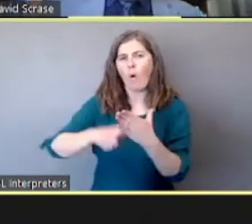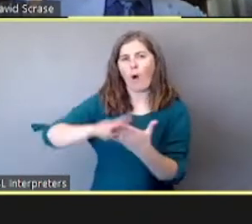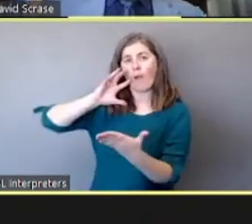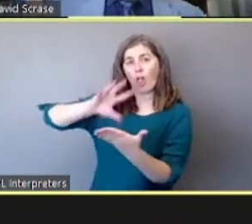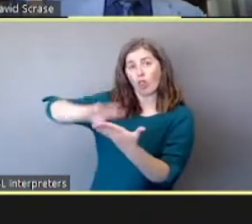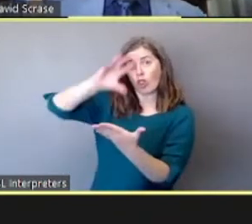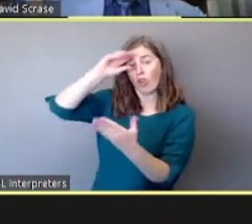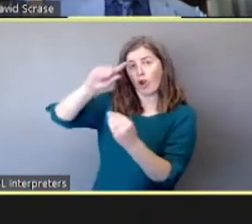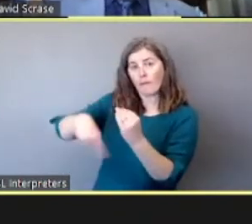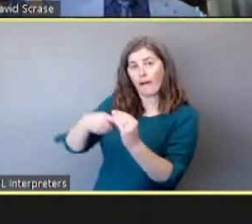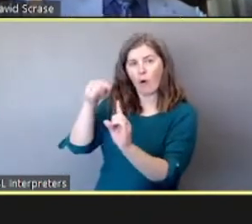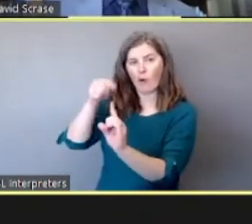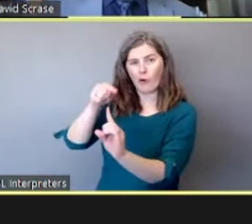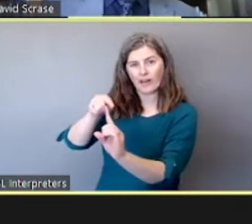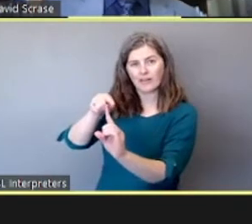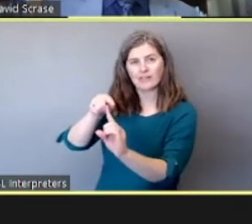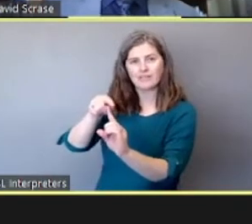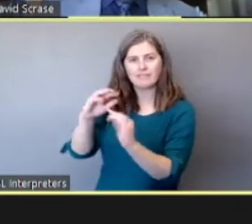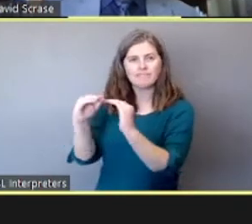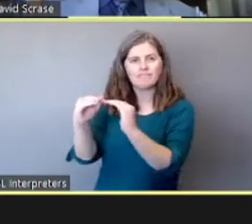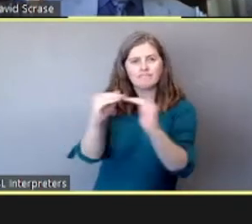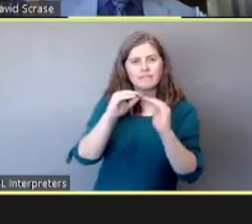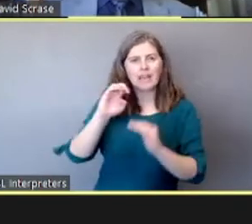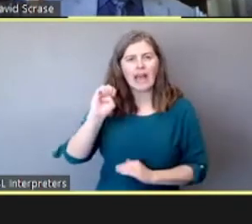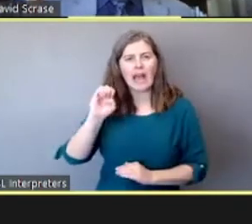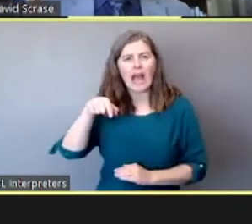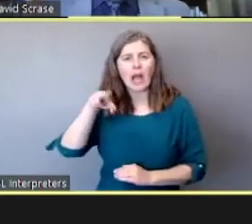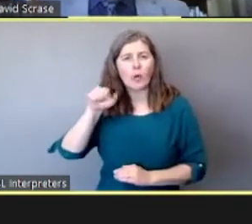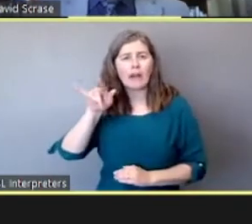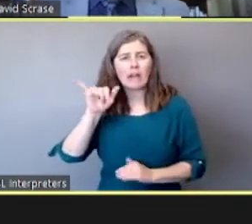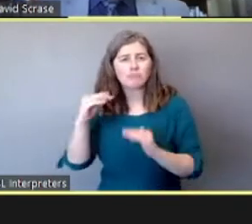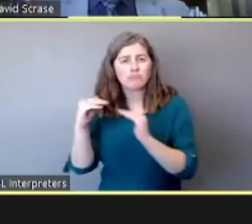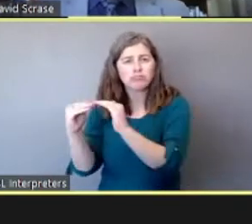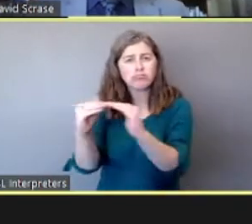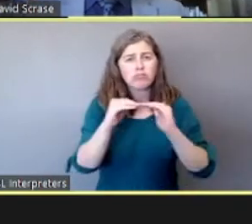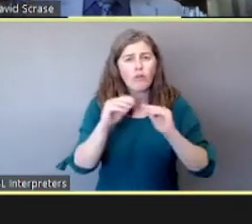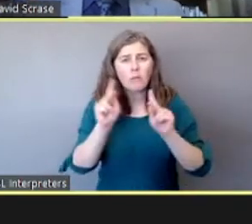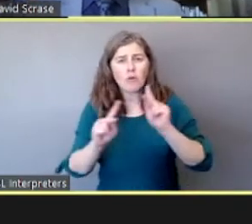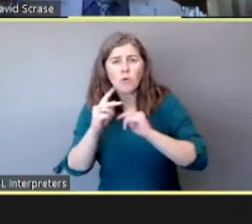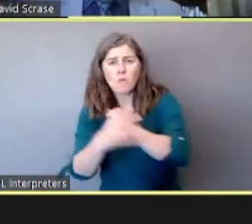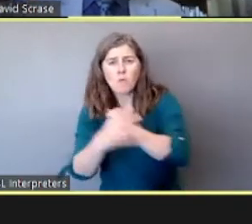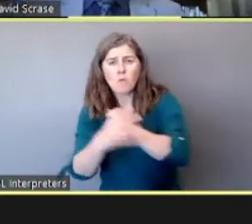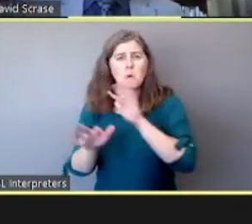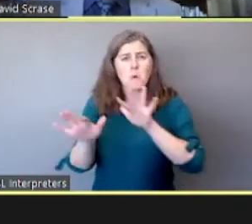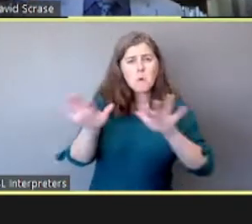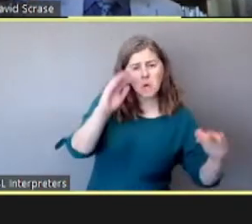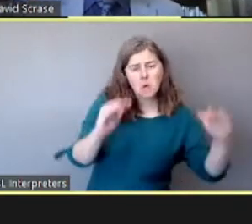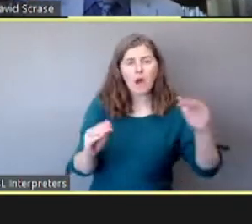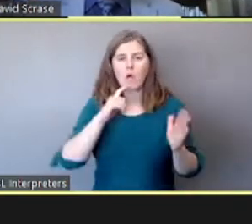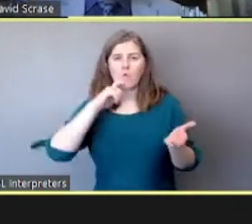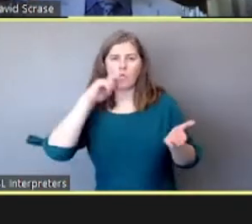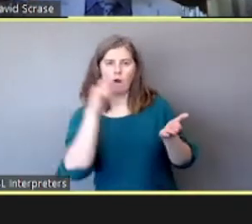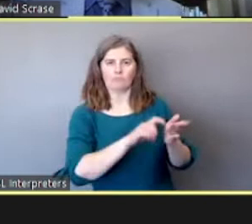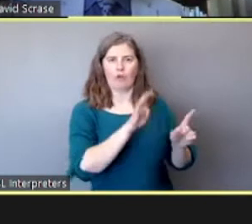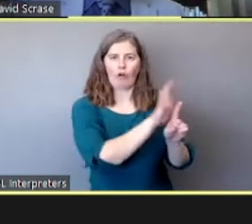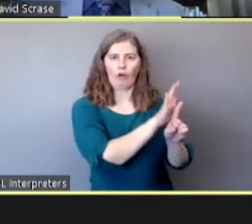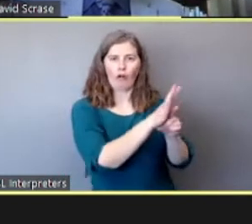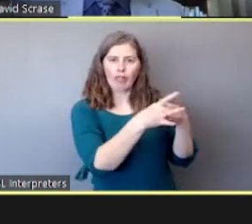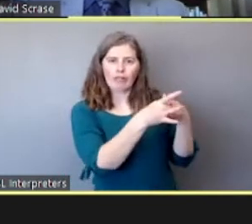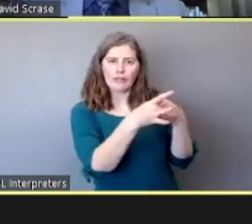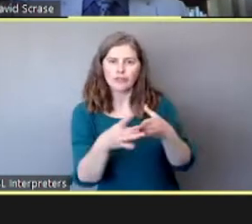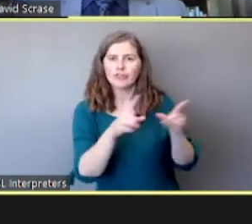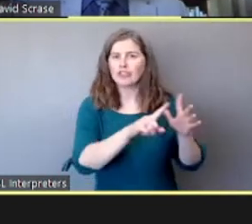about equity in vaccination. But I did really want to recognize her for her leadership as she